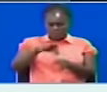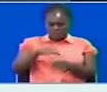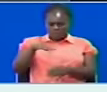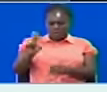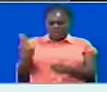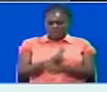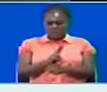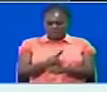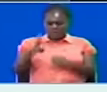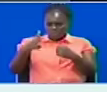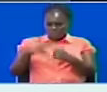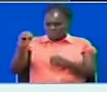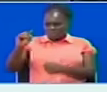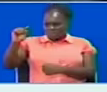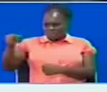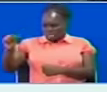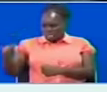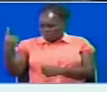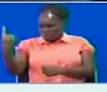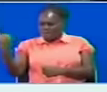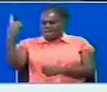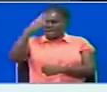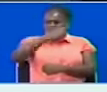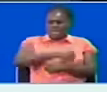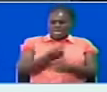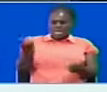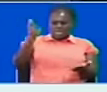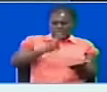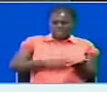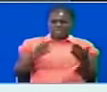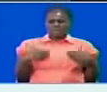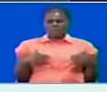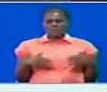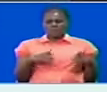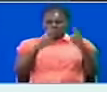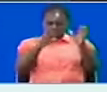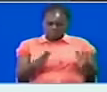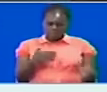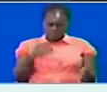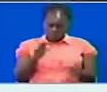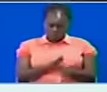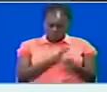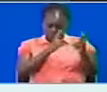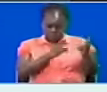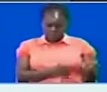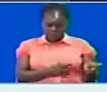been using 70 million shillings daily to register voters. Patrick Amimo has that story for